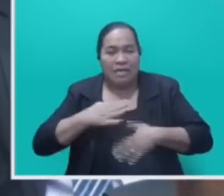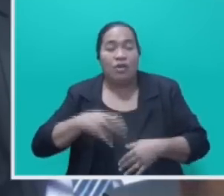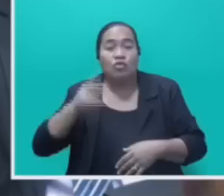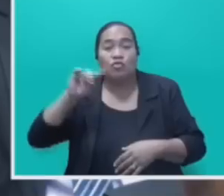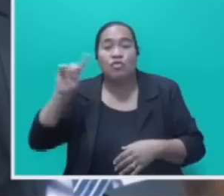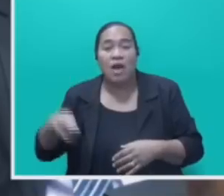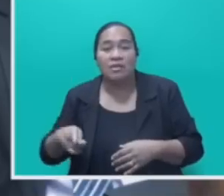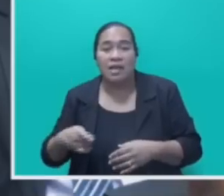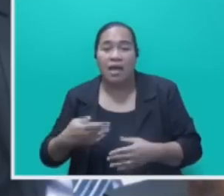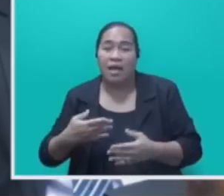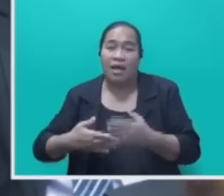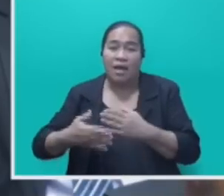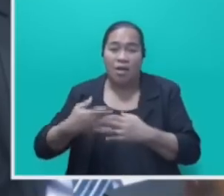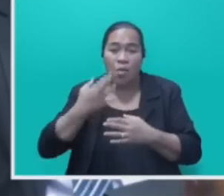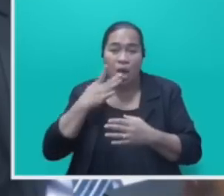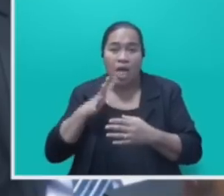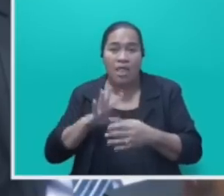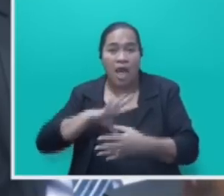cost us so much pain.